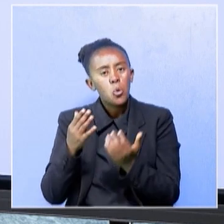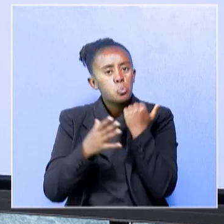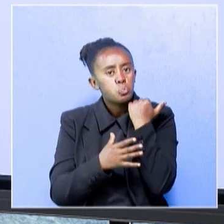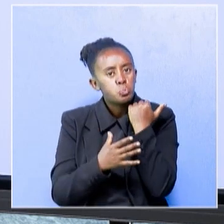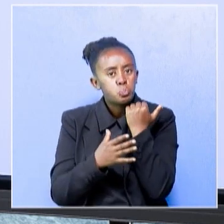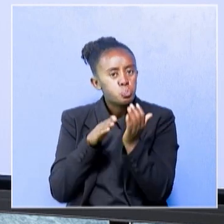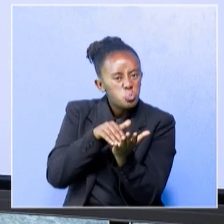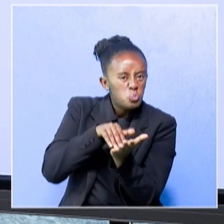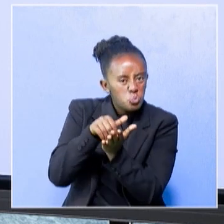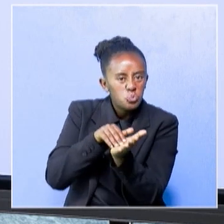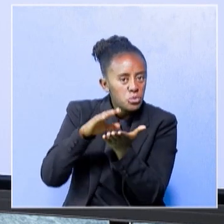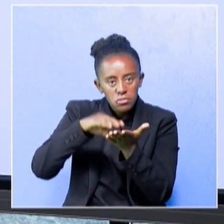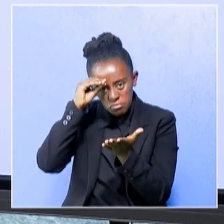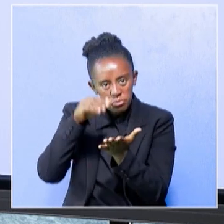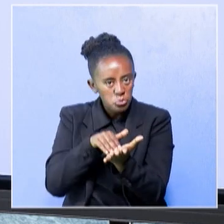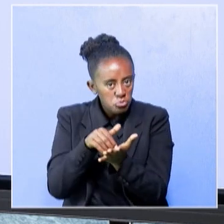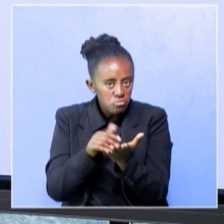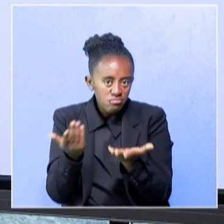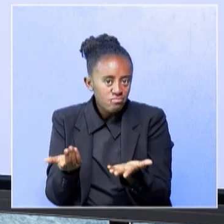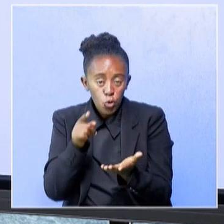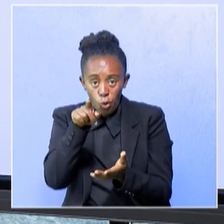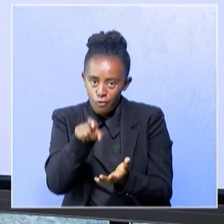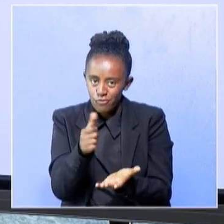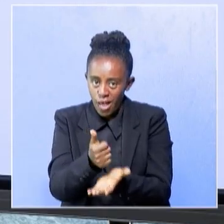at academy, you have to help him.